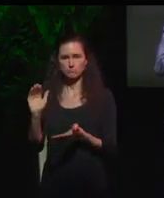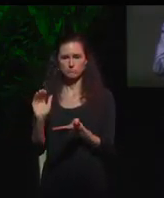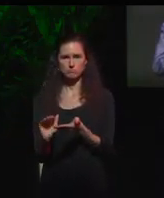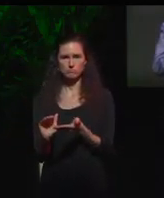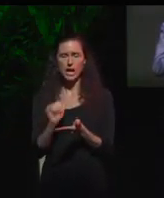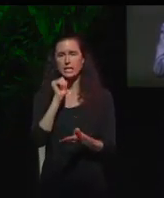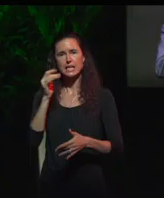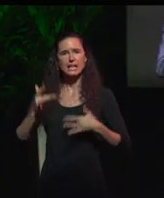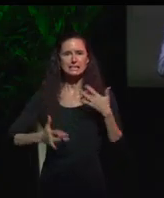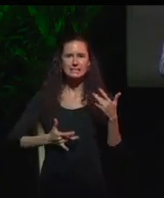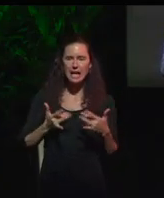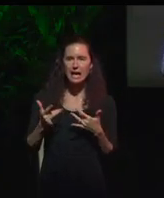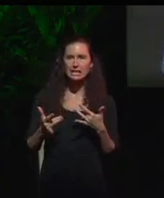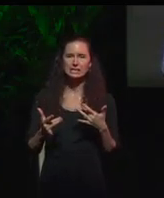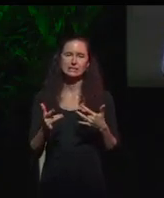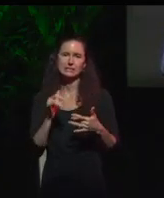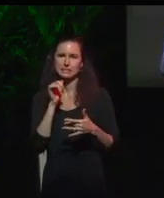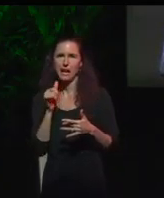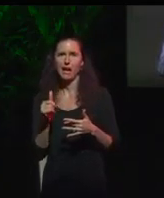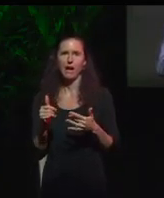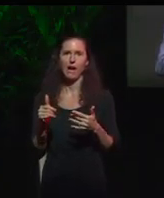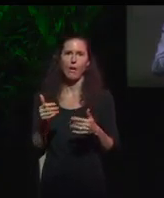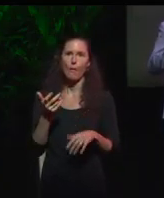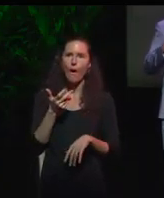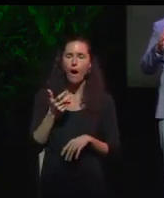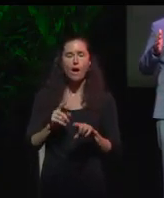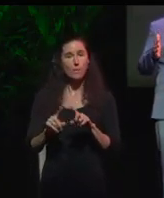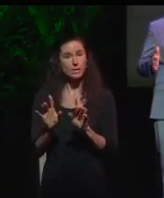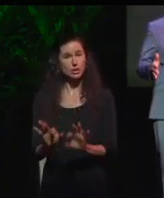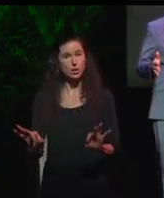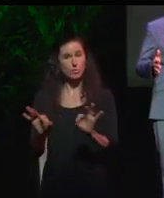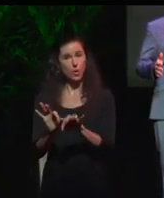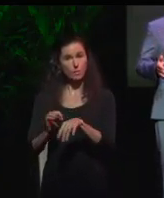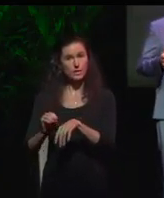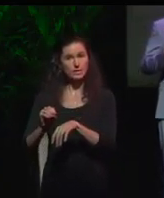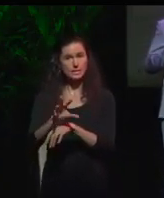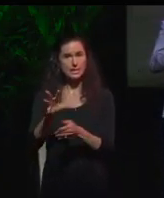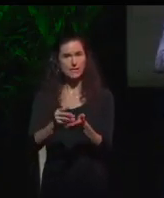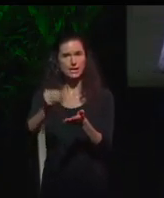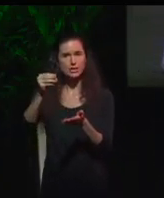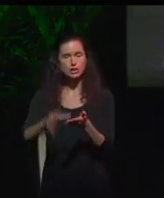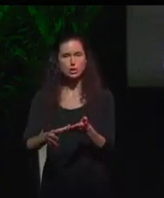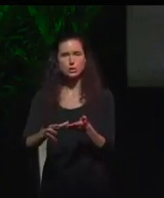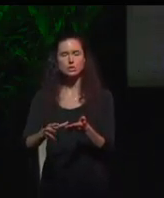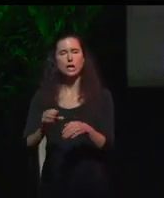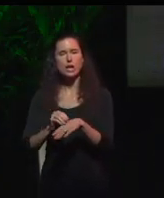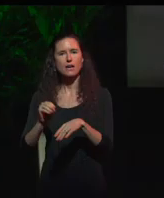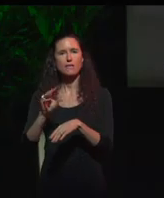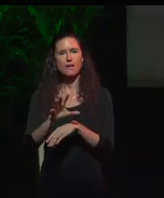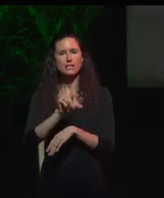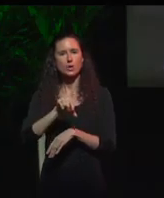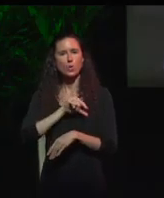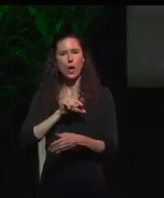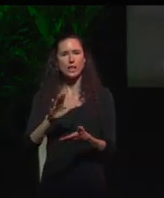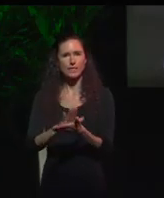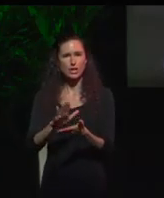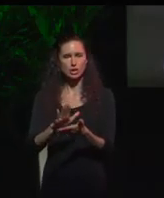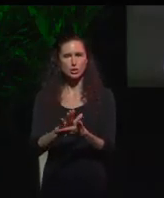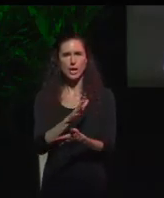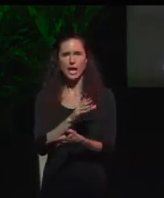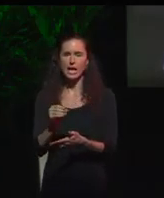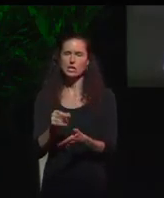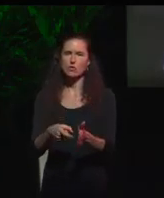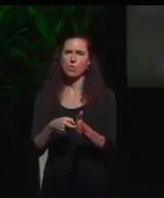not exciting, it's not glamorous, but it's important because it affects our students, it affects the quality of our institution, and it takes all of us